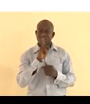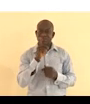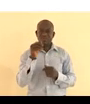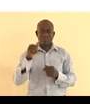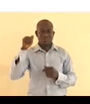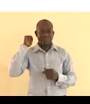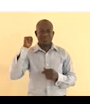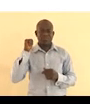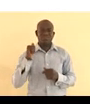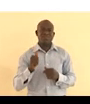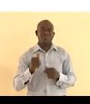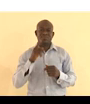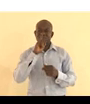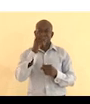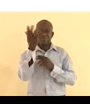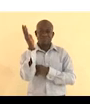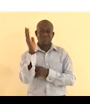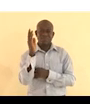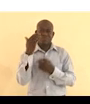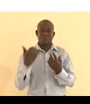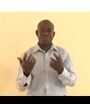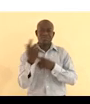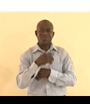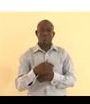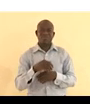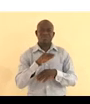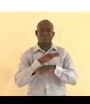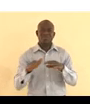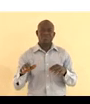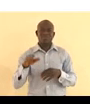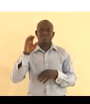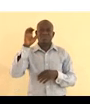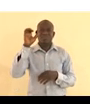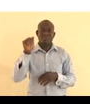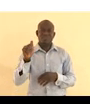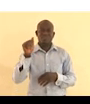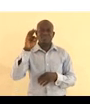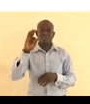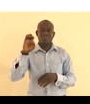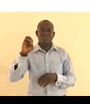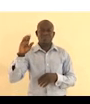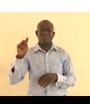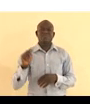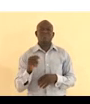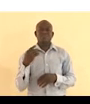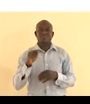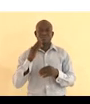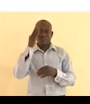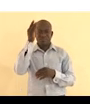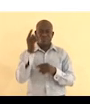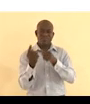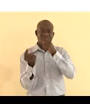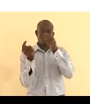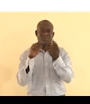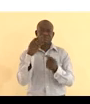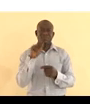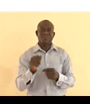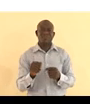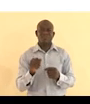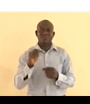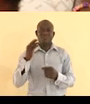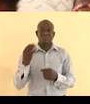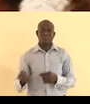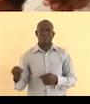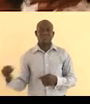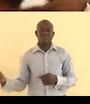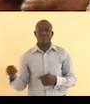or rejecting the truth of God today will inevitably affect future turn of events. Do you get